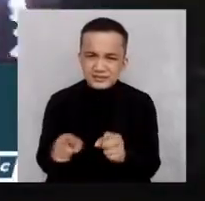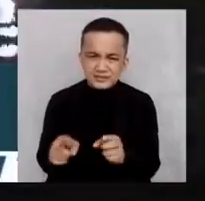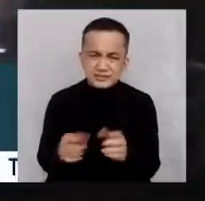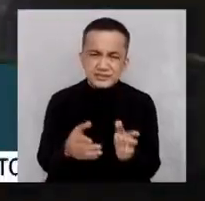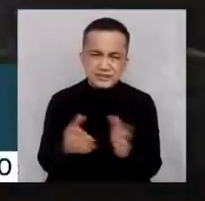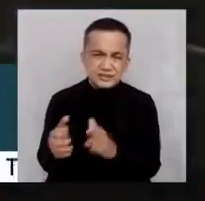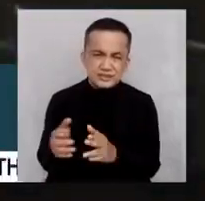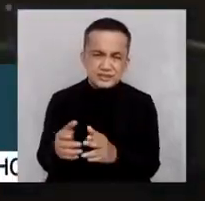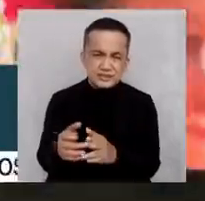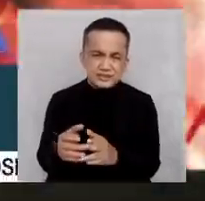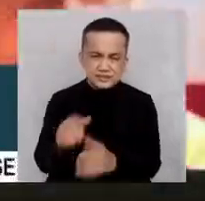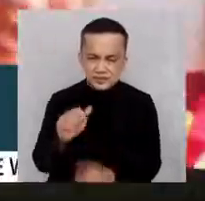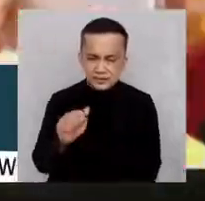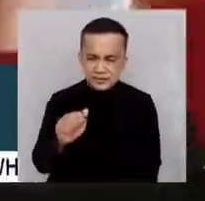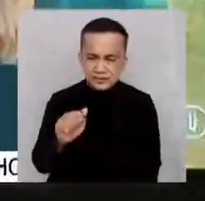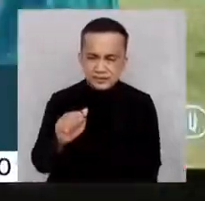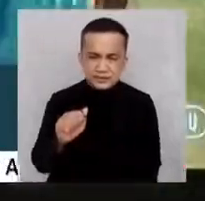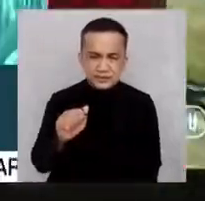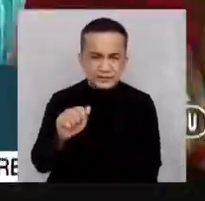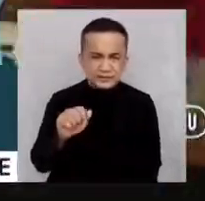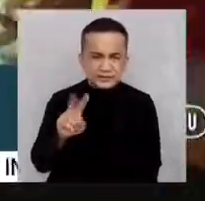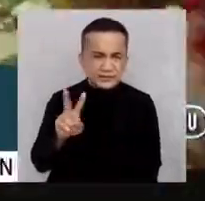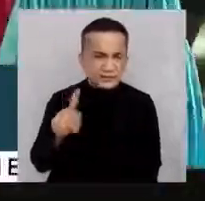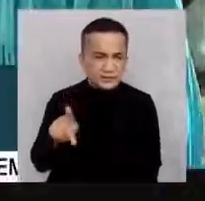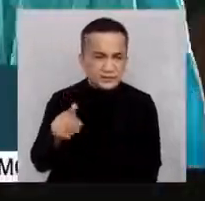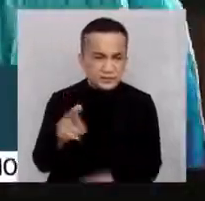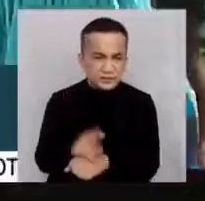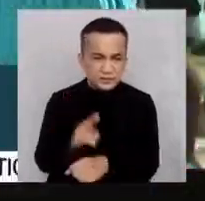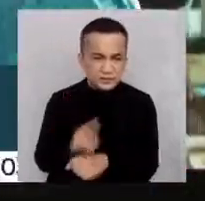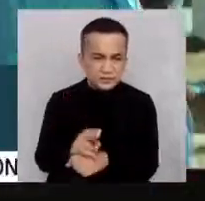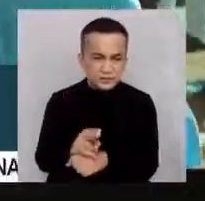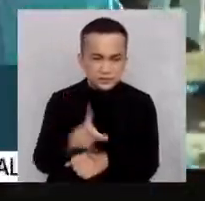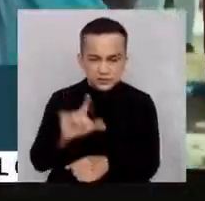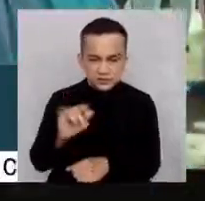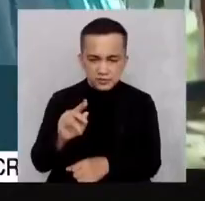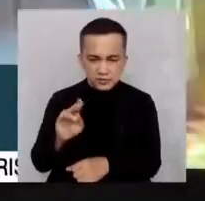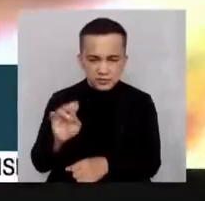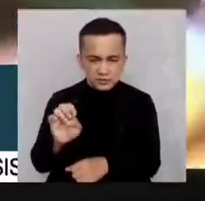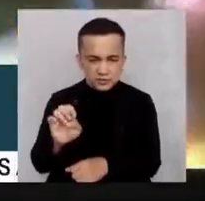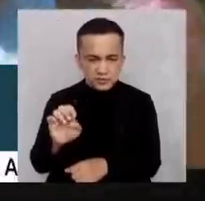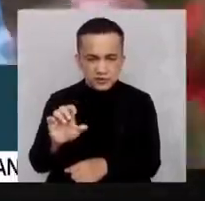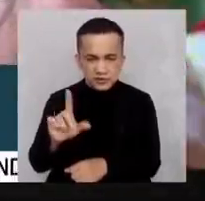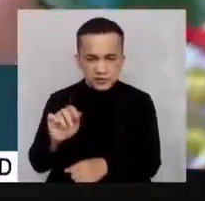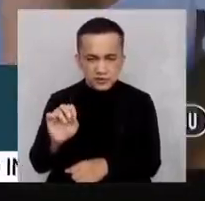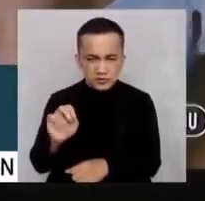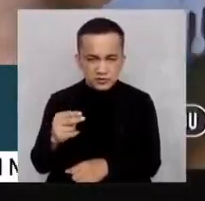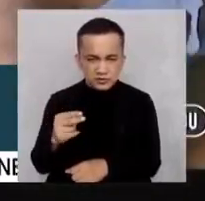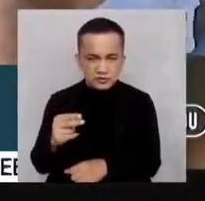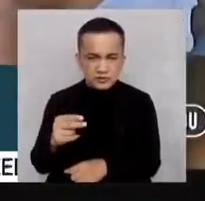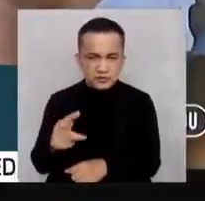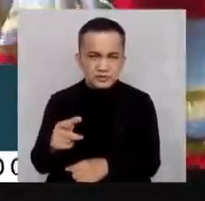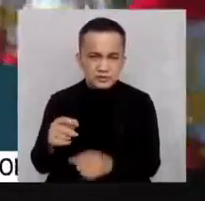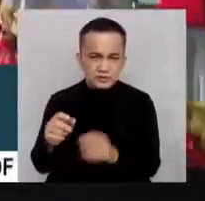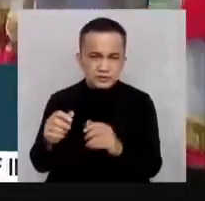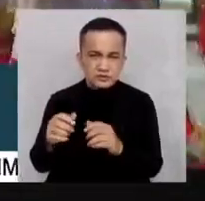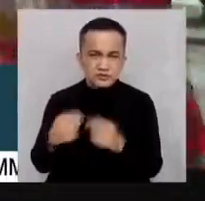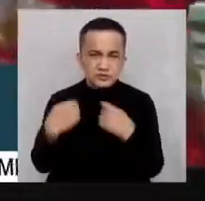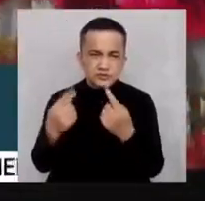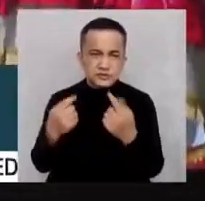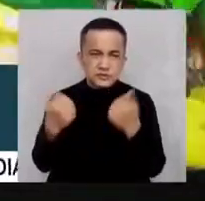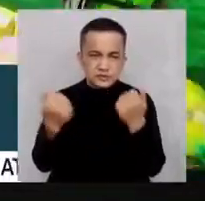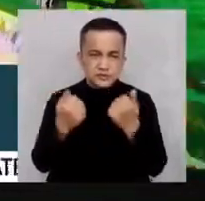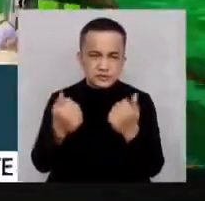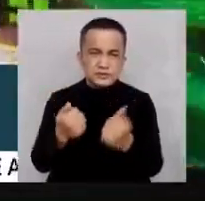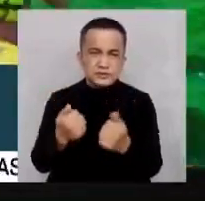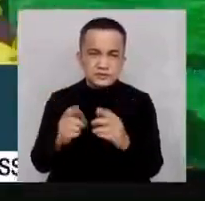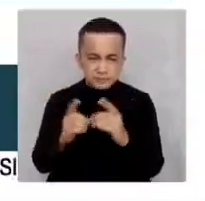the AVP used for the launch during the 50th anniversary of the department. Mm-hmm.